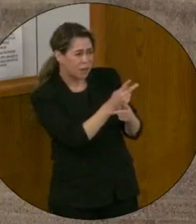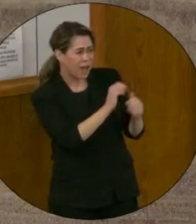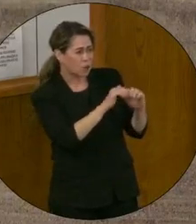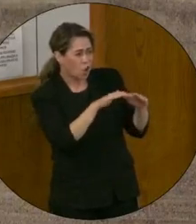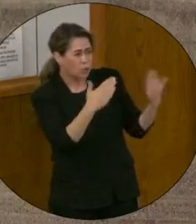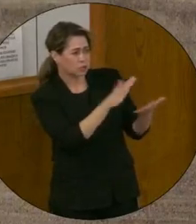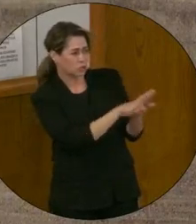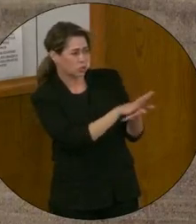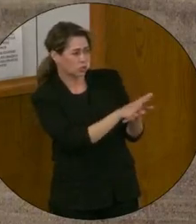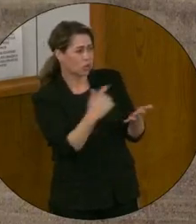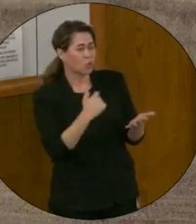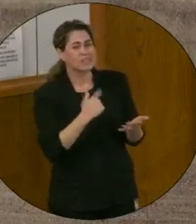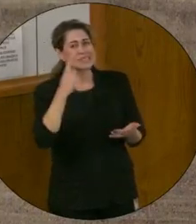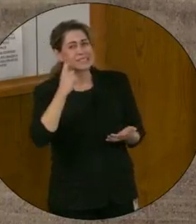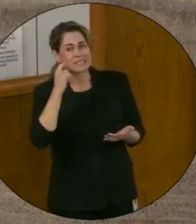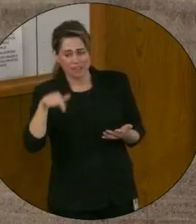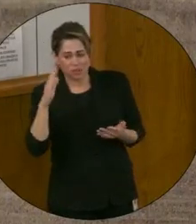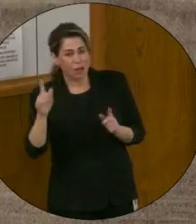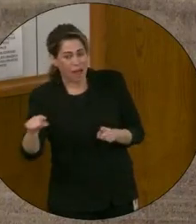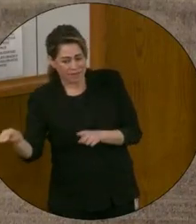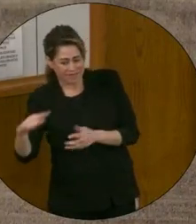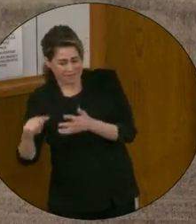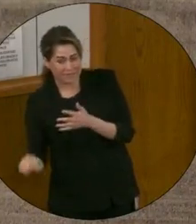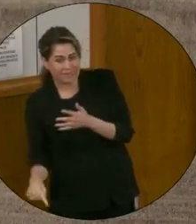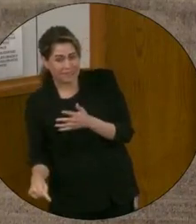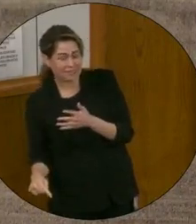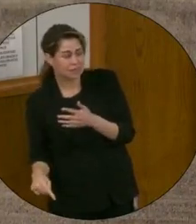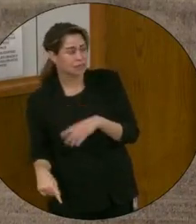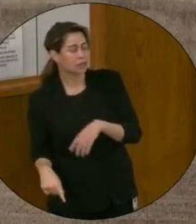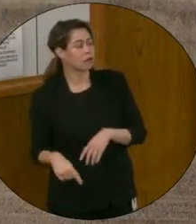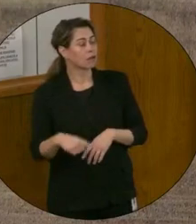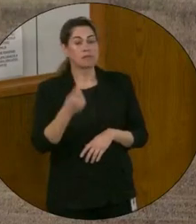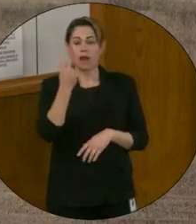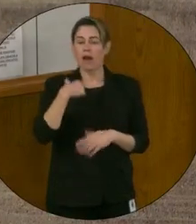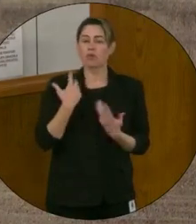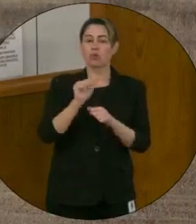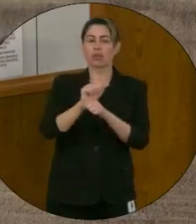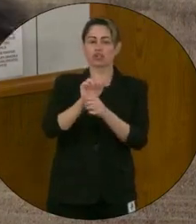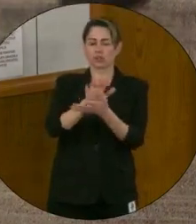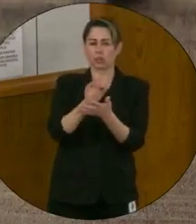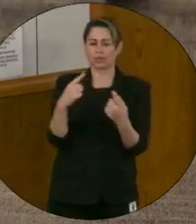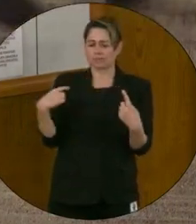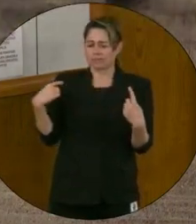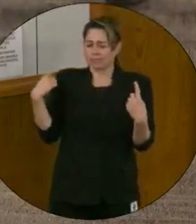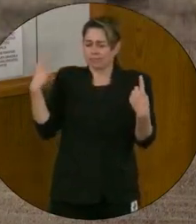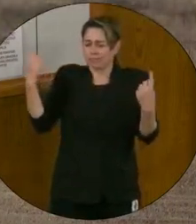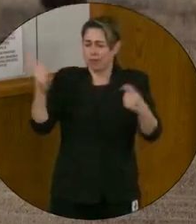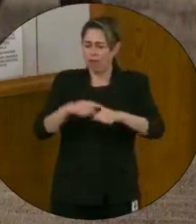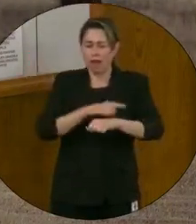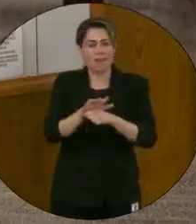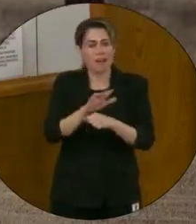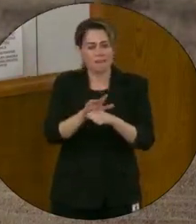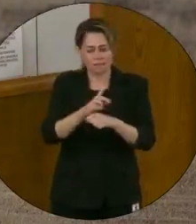because we knew that this was going to happen. I've worked in schools long enough to know that